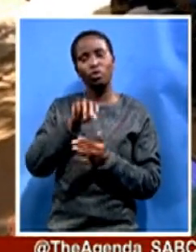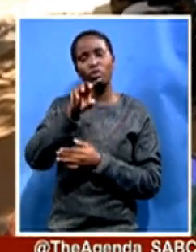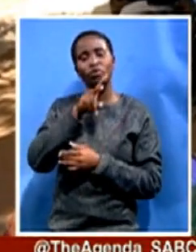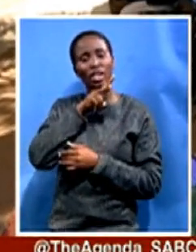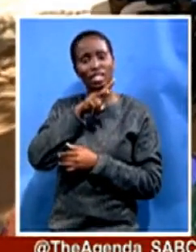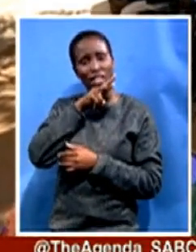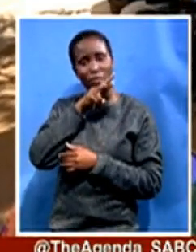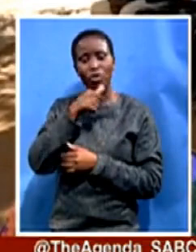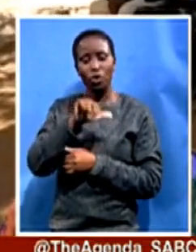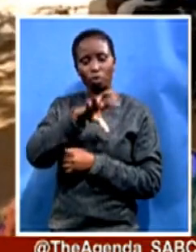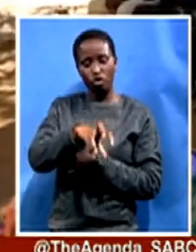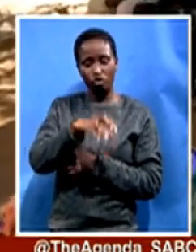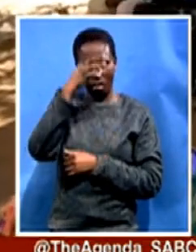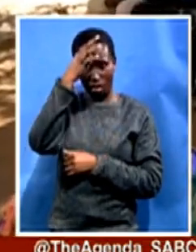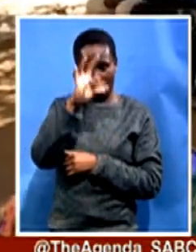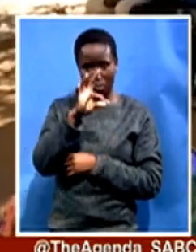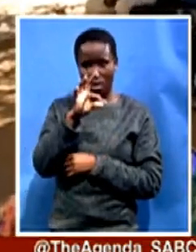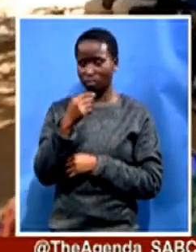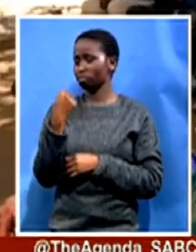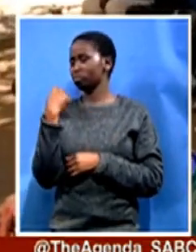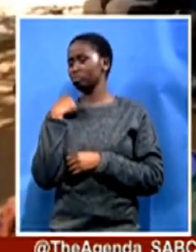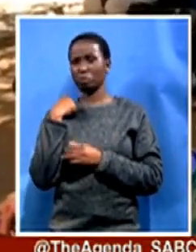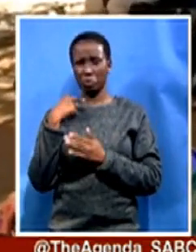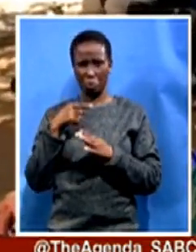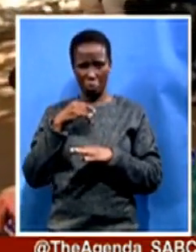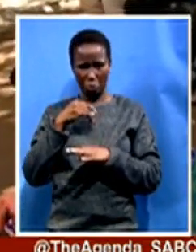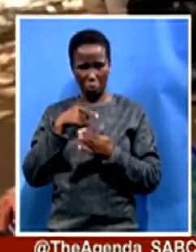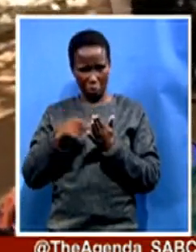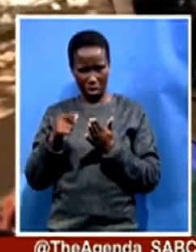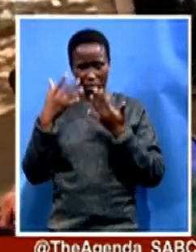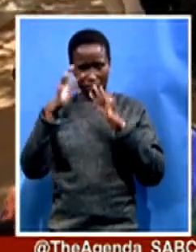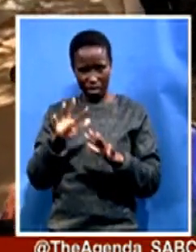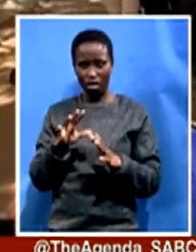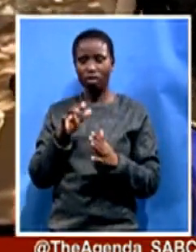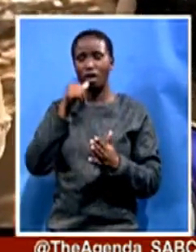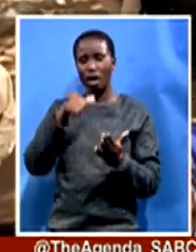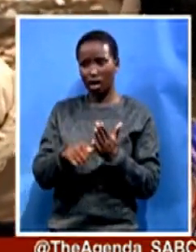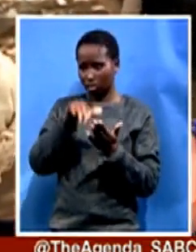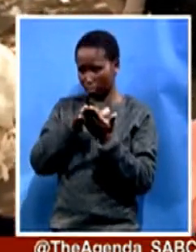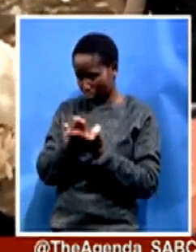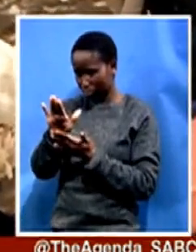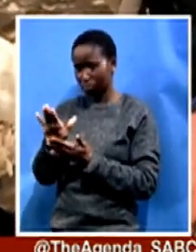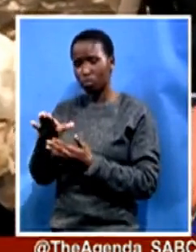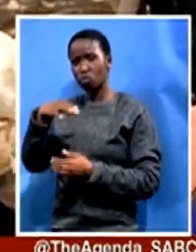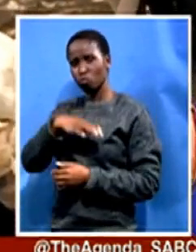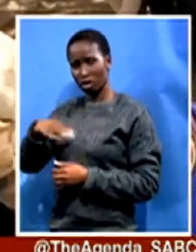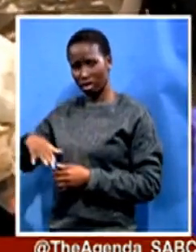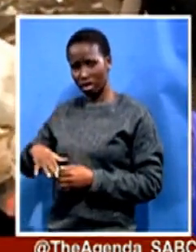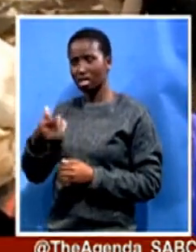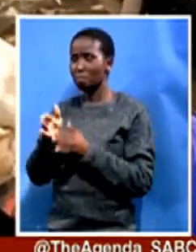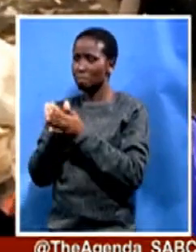week confirmed that they have written to the presidency requesting President Cyril Ramaphosa to consider granting